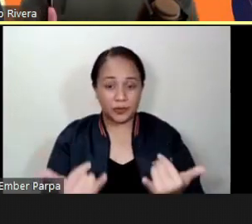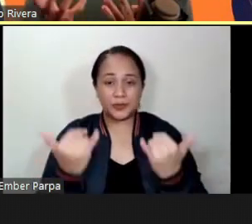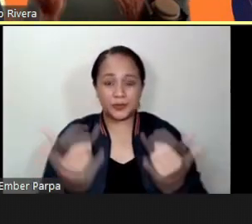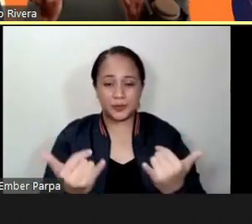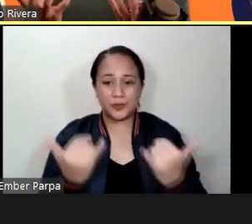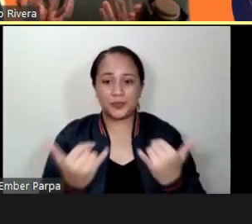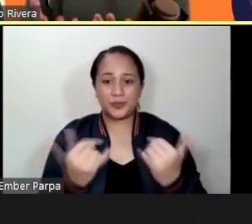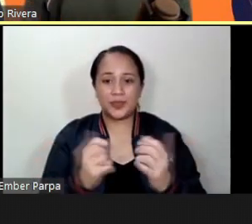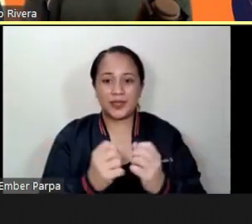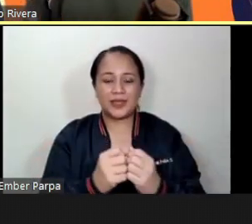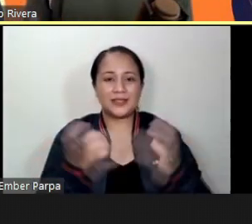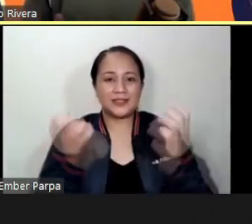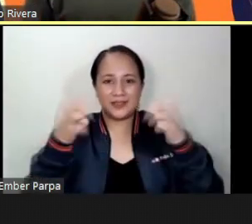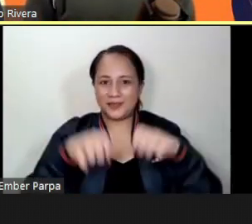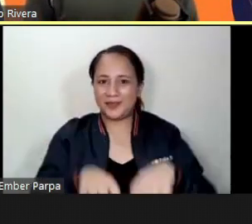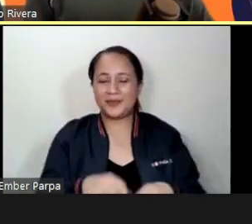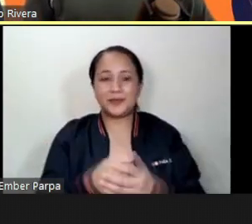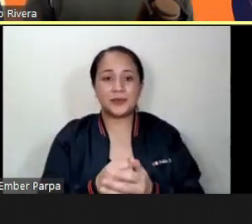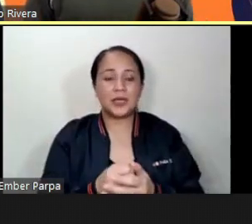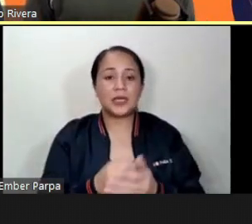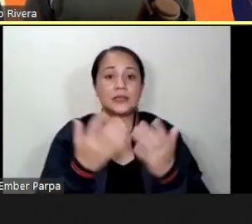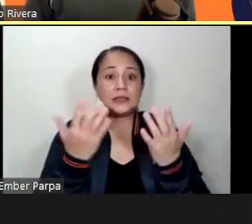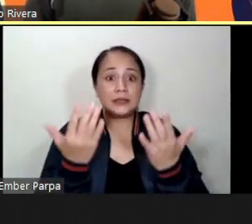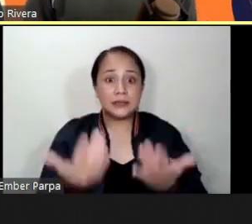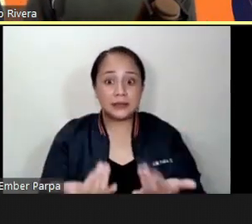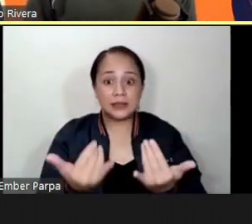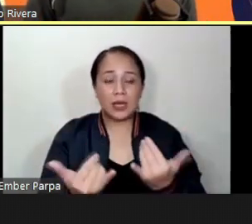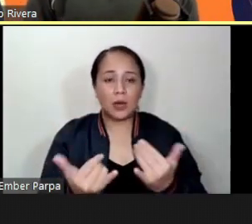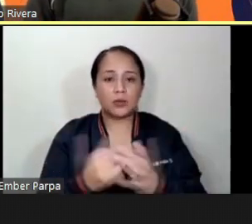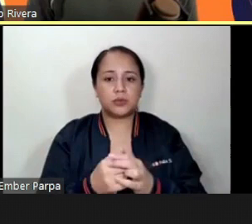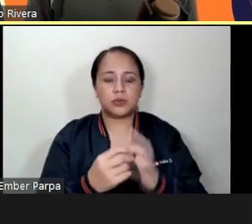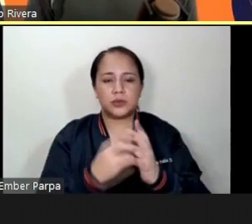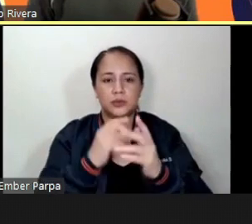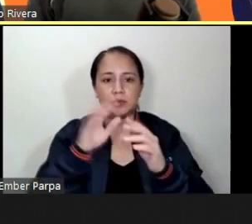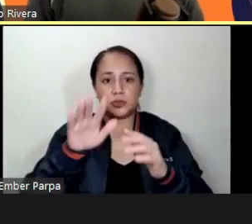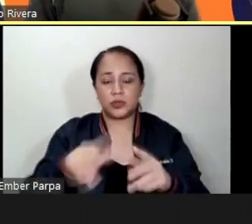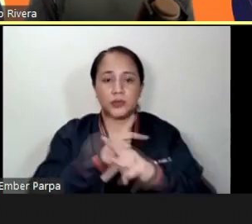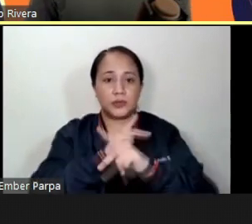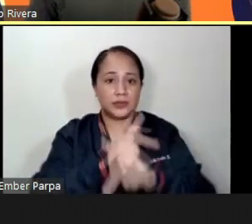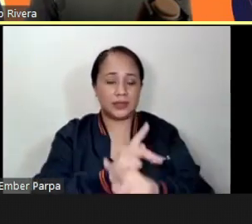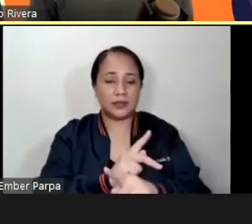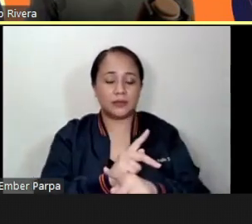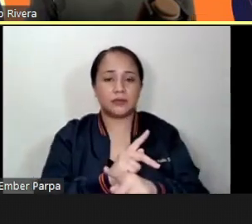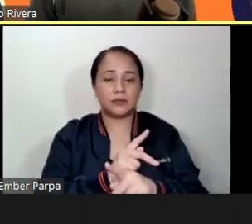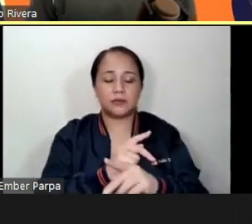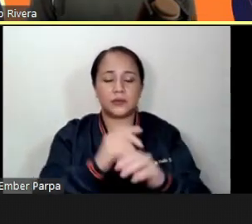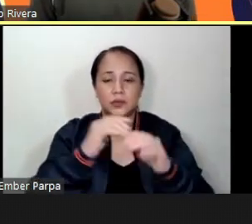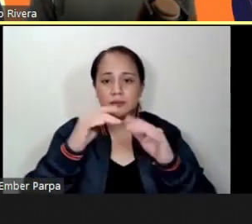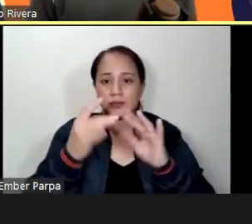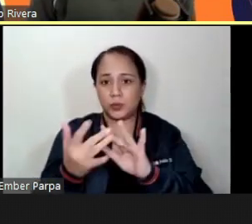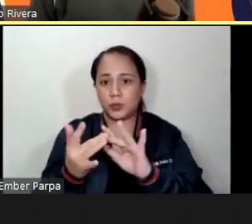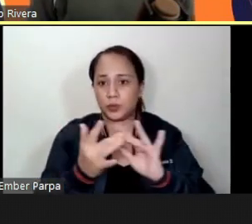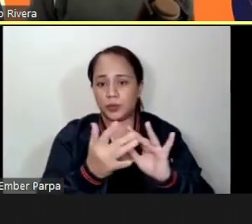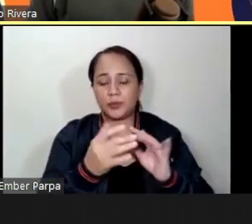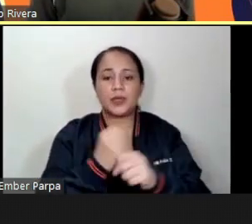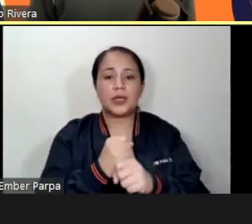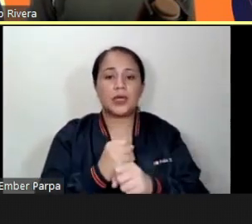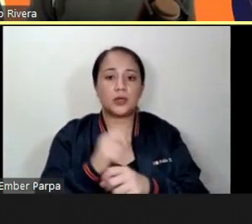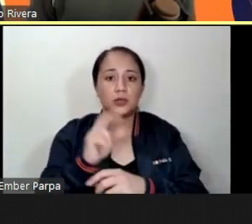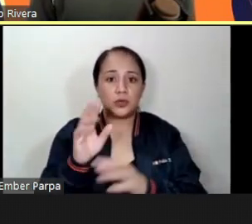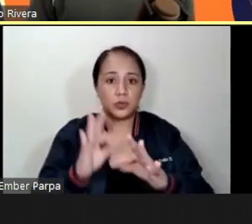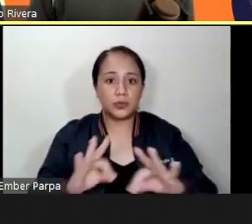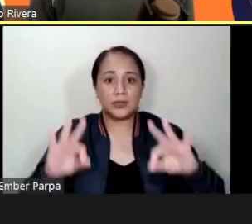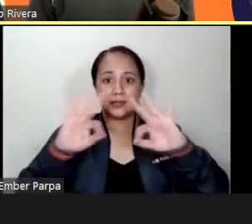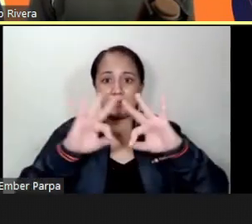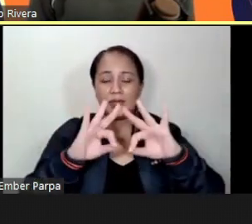morning's event. And on behalf of the Child Protection Network Foundation, the Safer Kids PH, and UNICEF, we